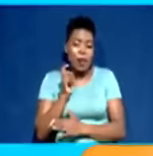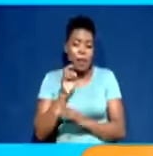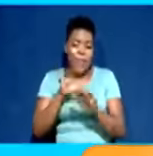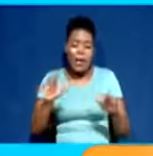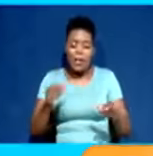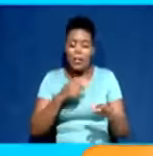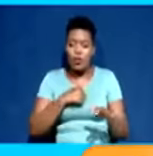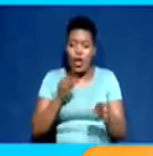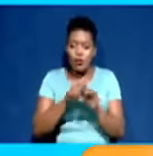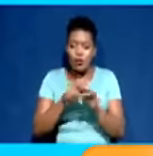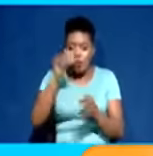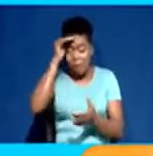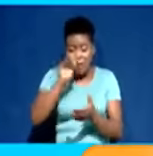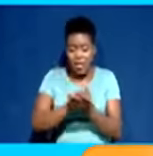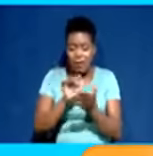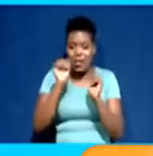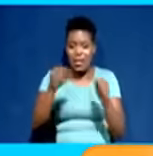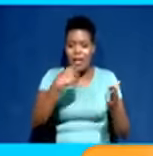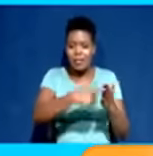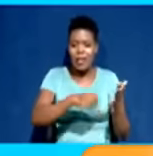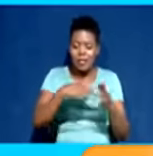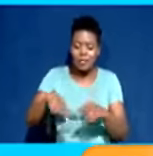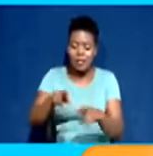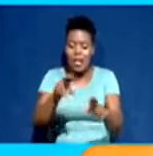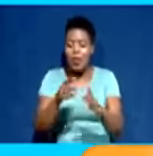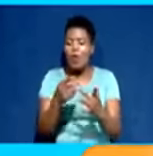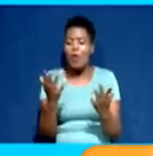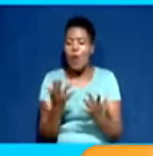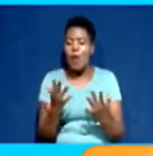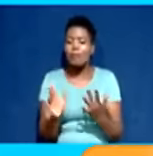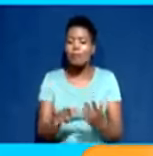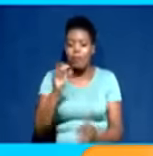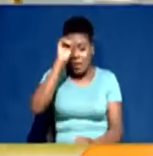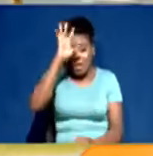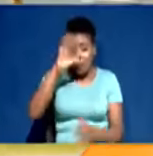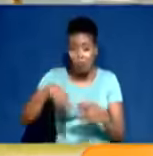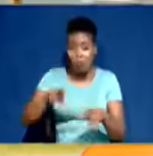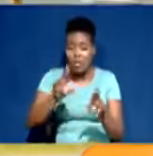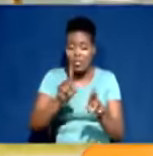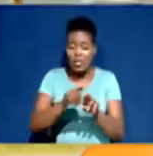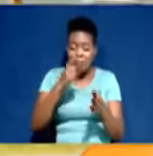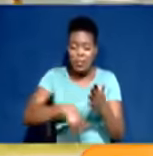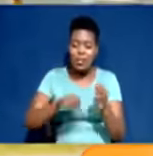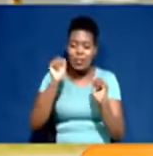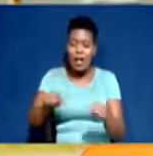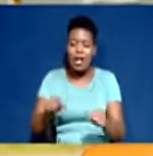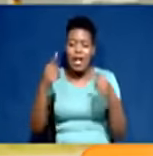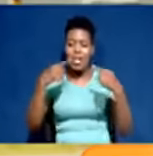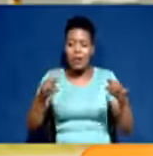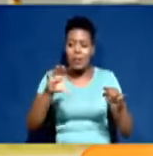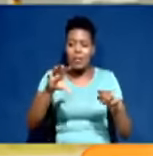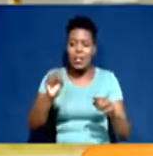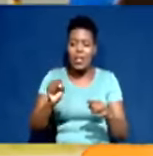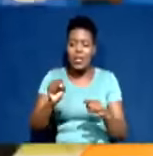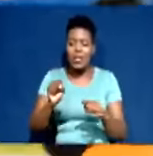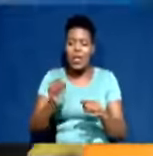for us to expand and toll the road of Kiambu Road. The announcement by CS Kipchumba